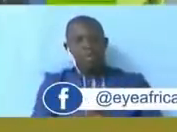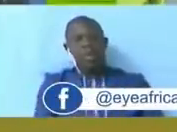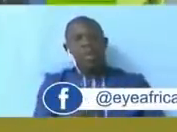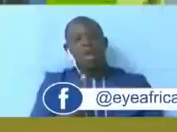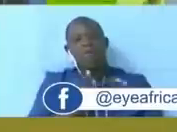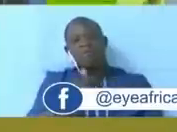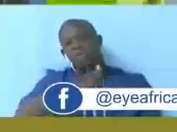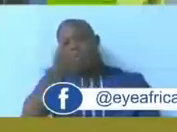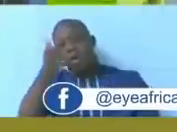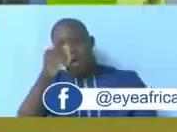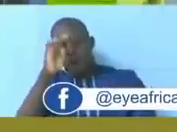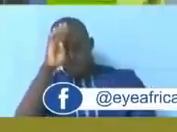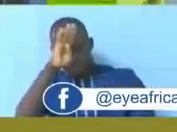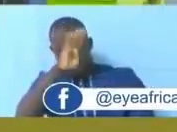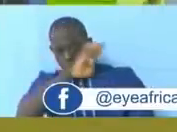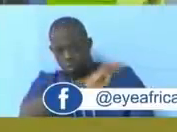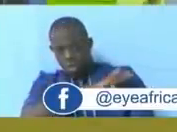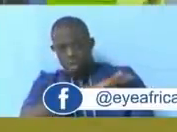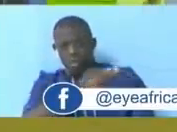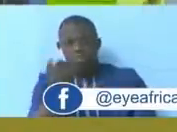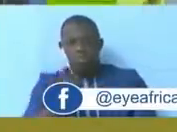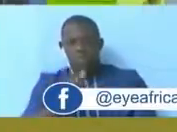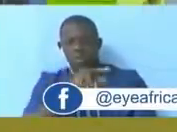Al-Rawi brothers.